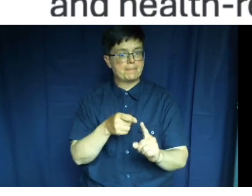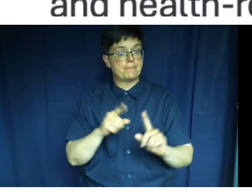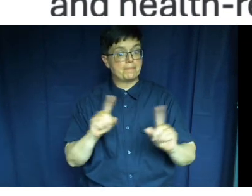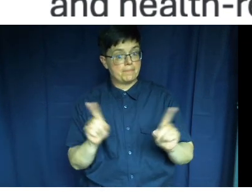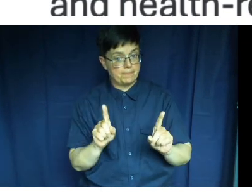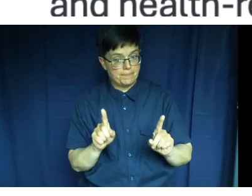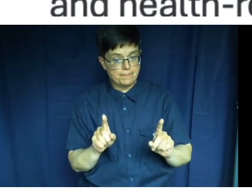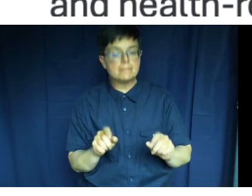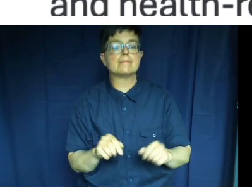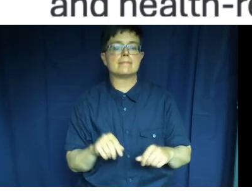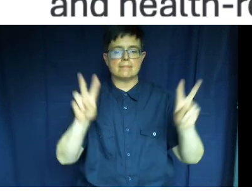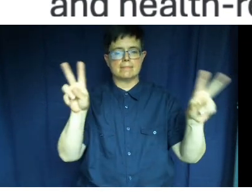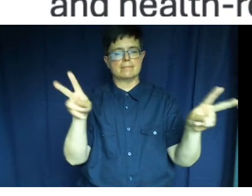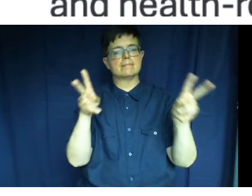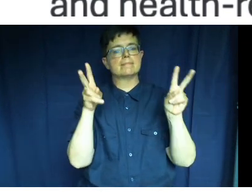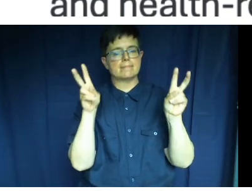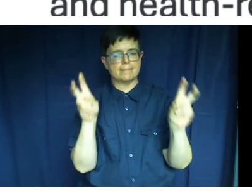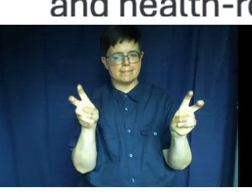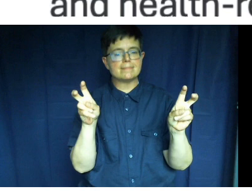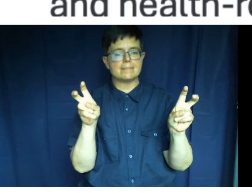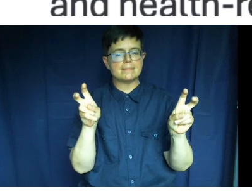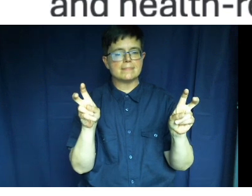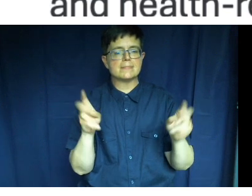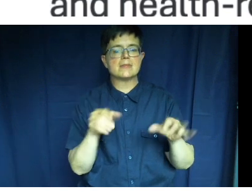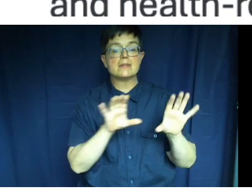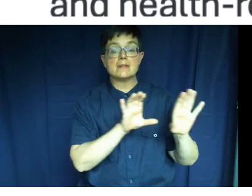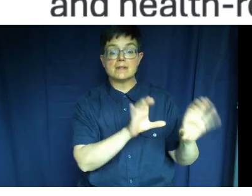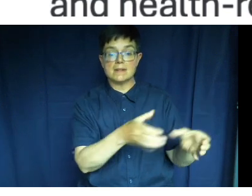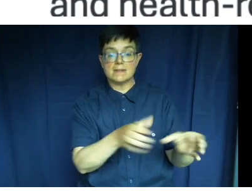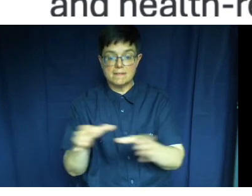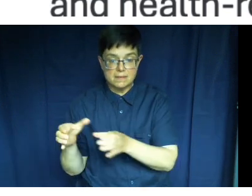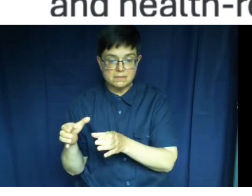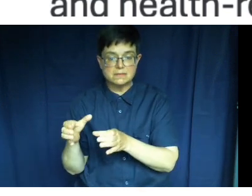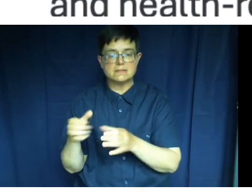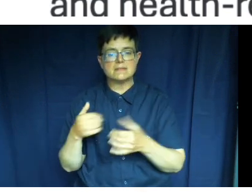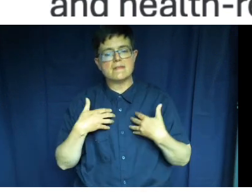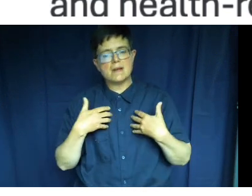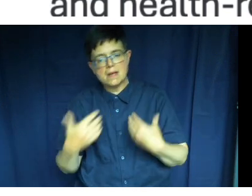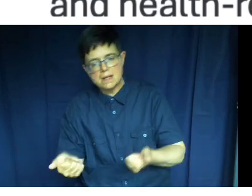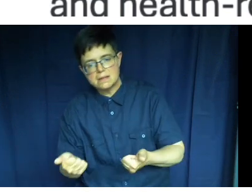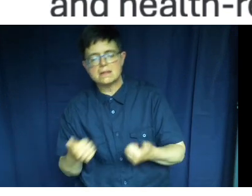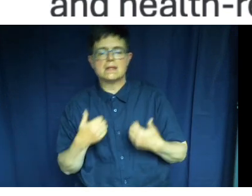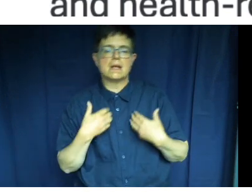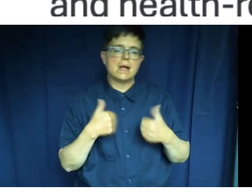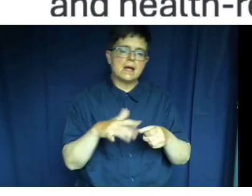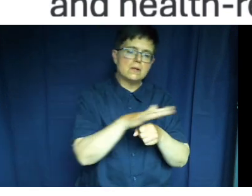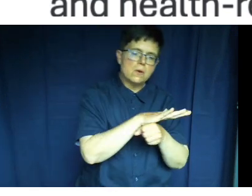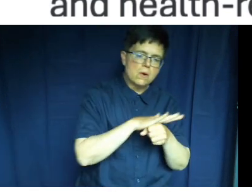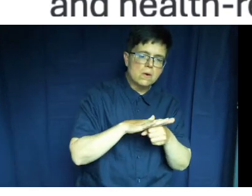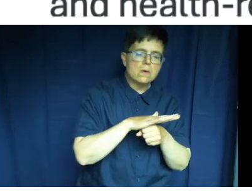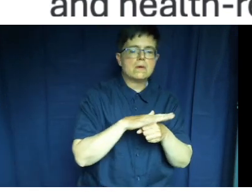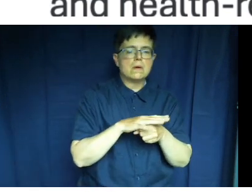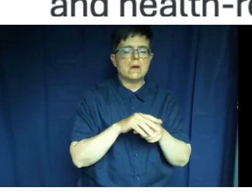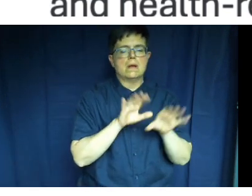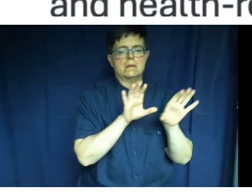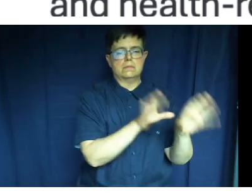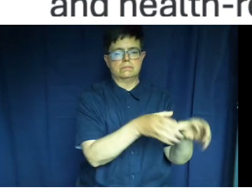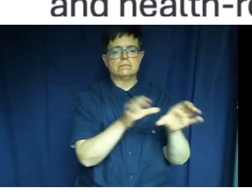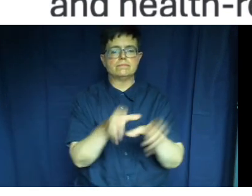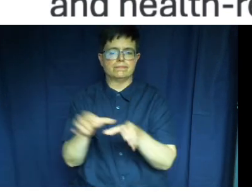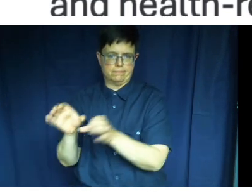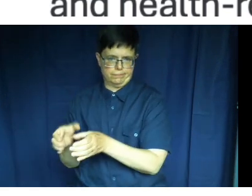from the World Health Organization, defining it as a classification of health and health-related